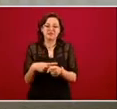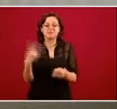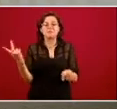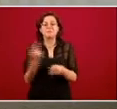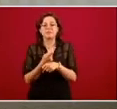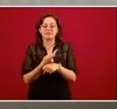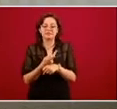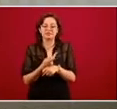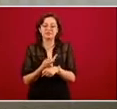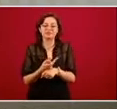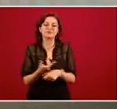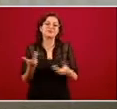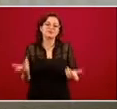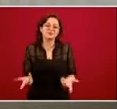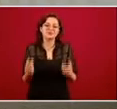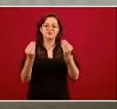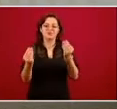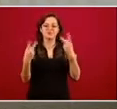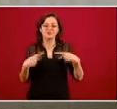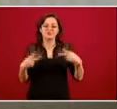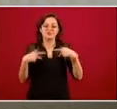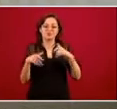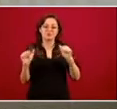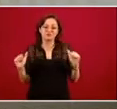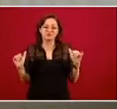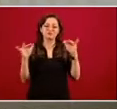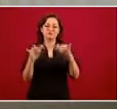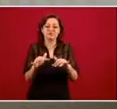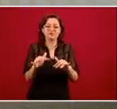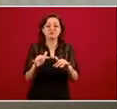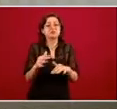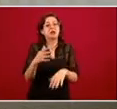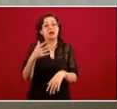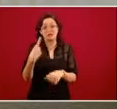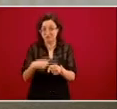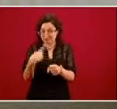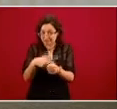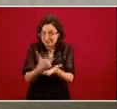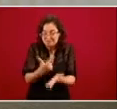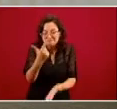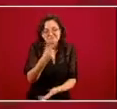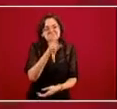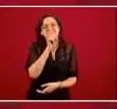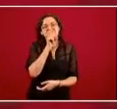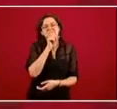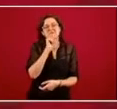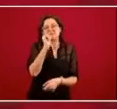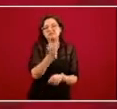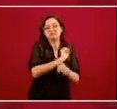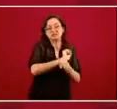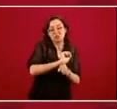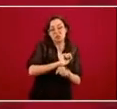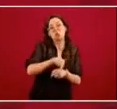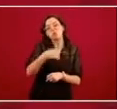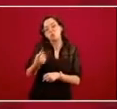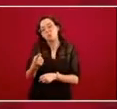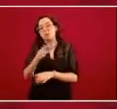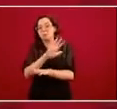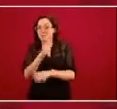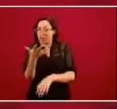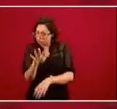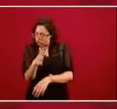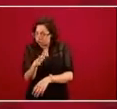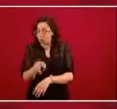medical attention. And the most probable thing is that a high proportion of these people have